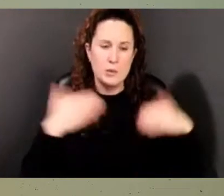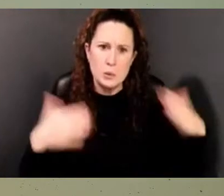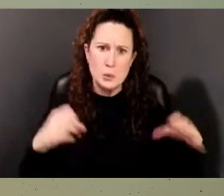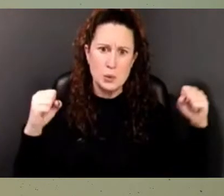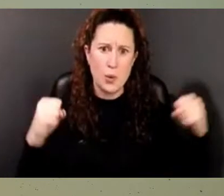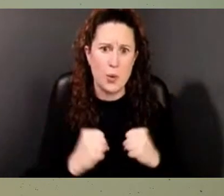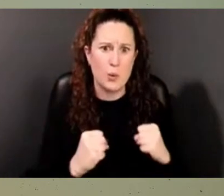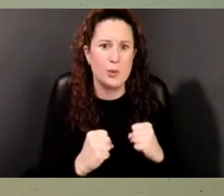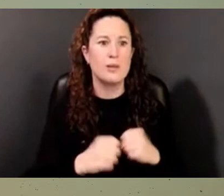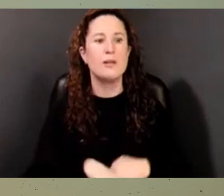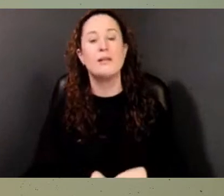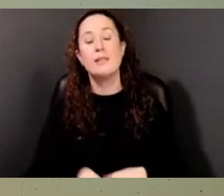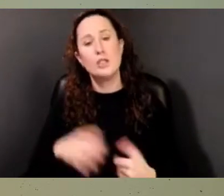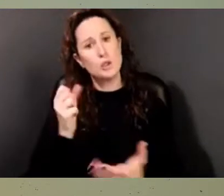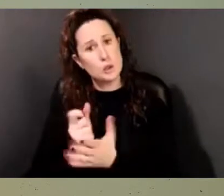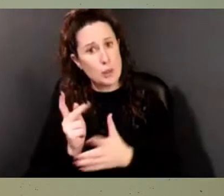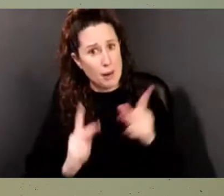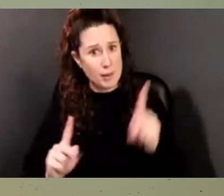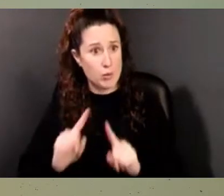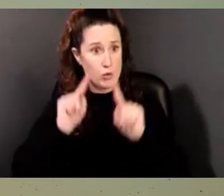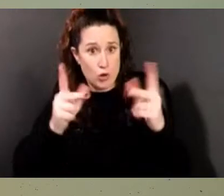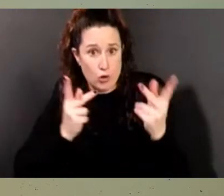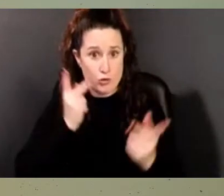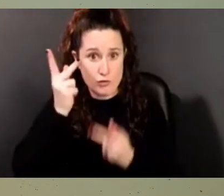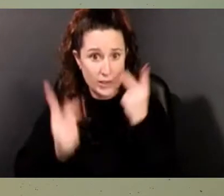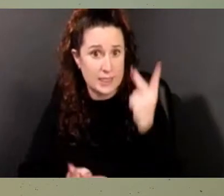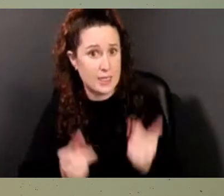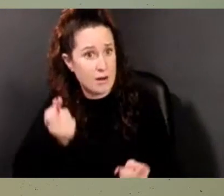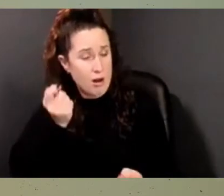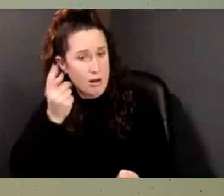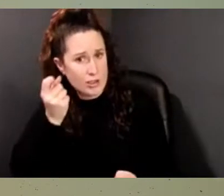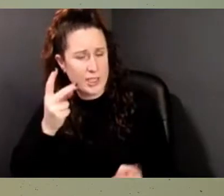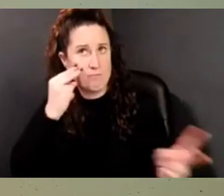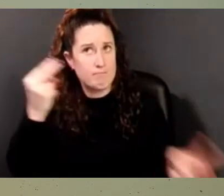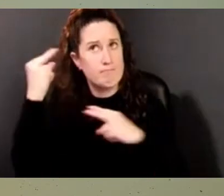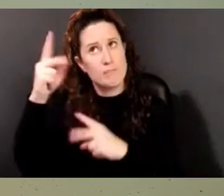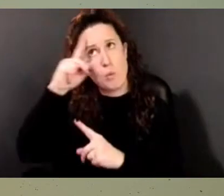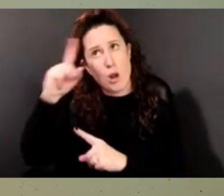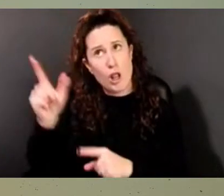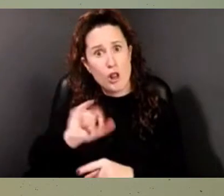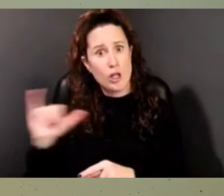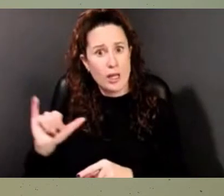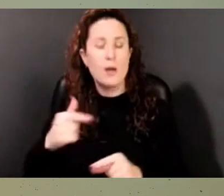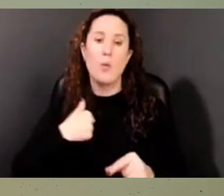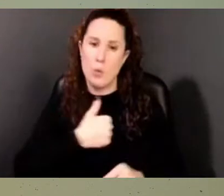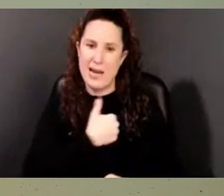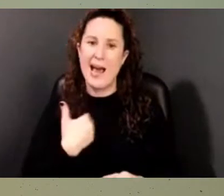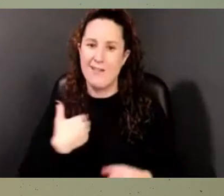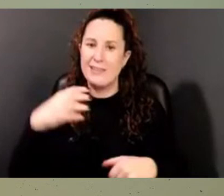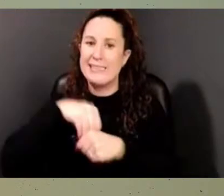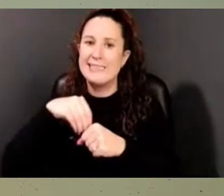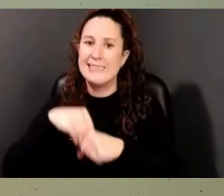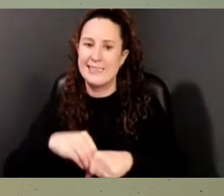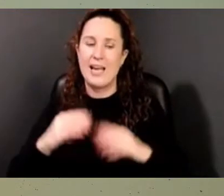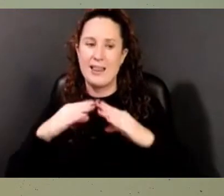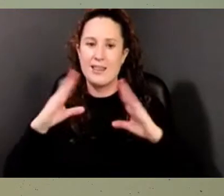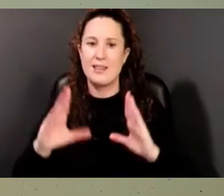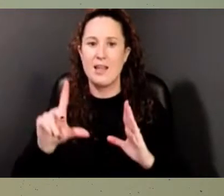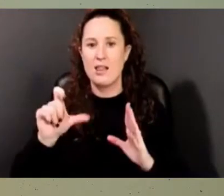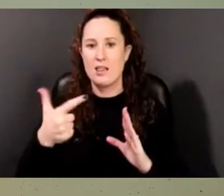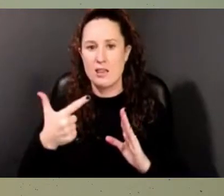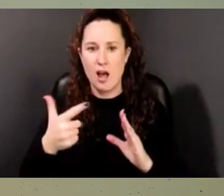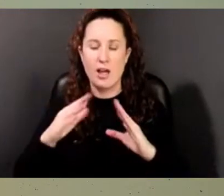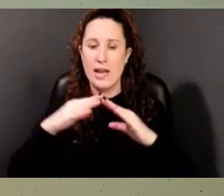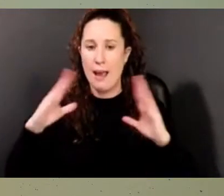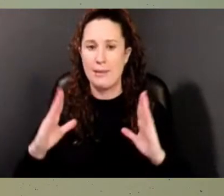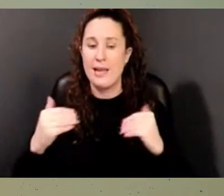visitors understand how people lived in these types of structures, the log dwelling is furnished with reproduction items and furniture as documented in the